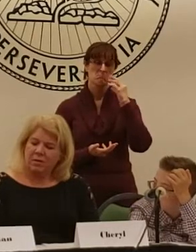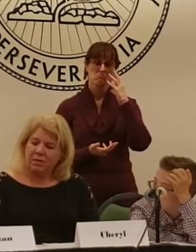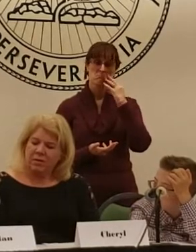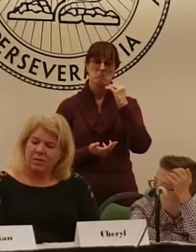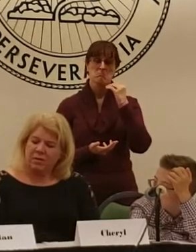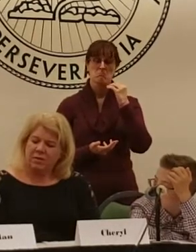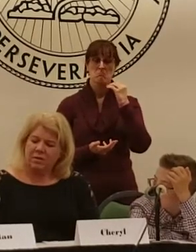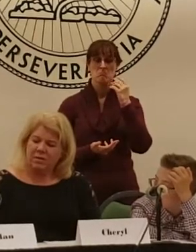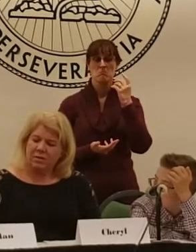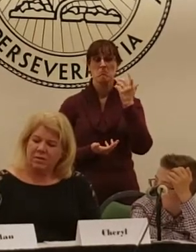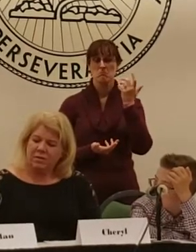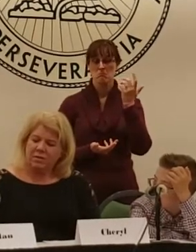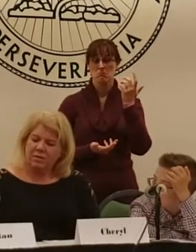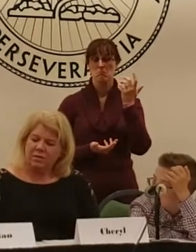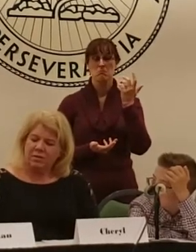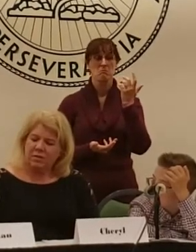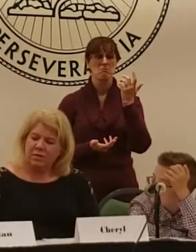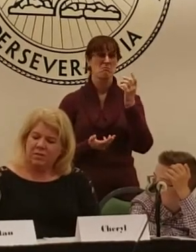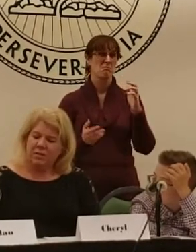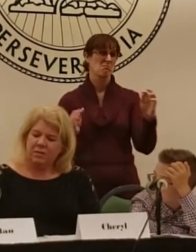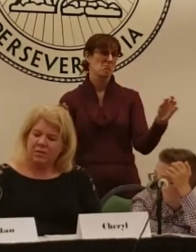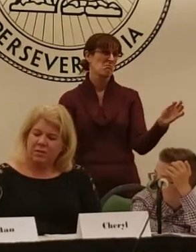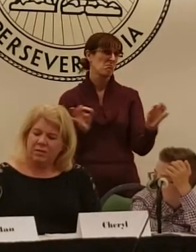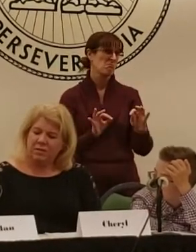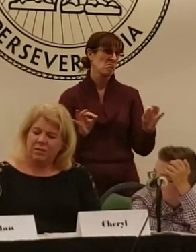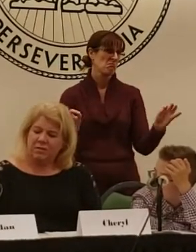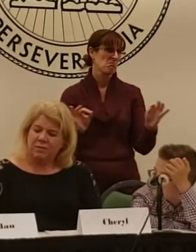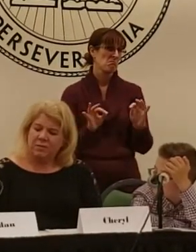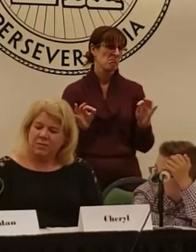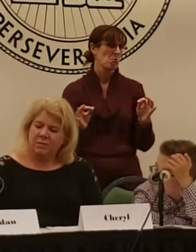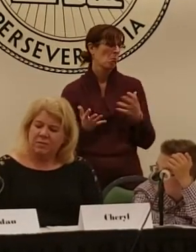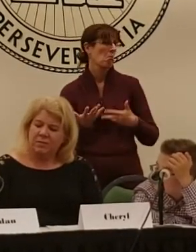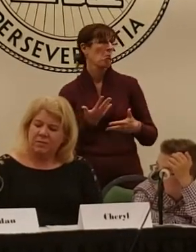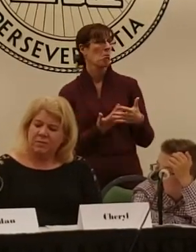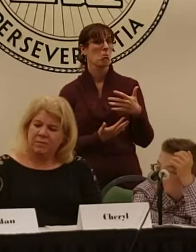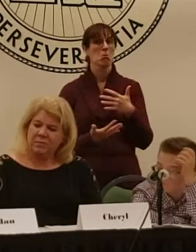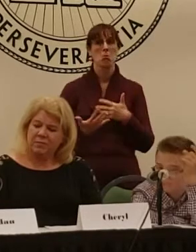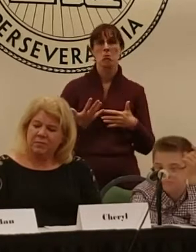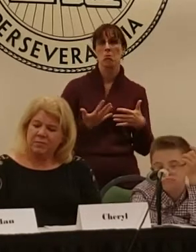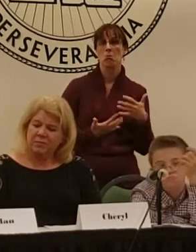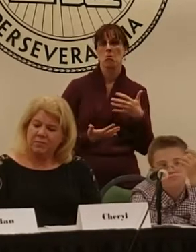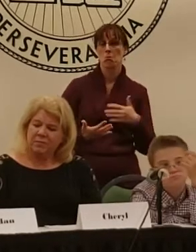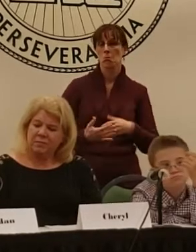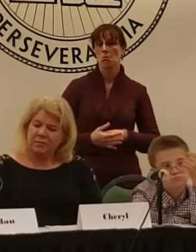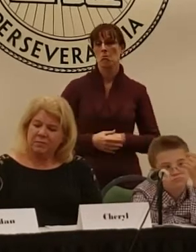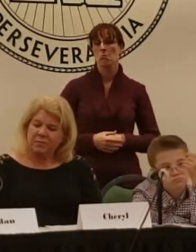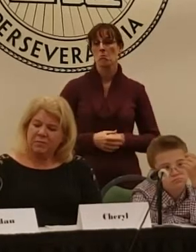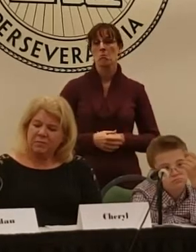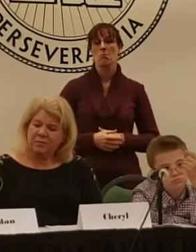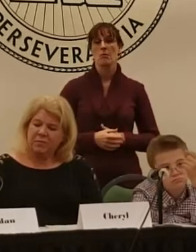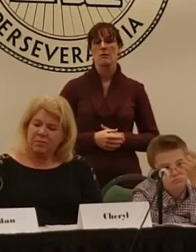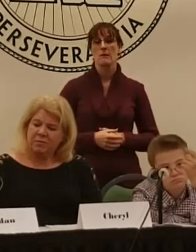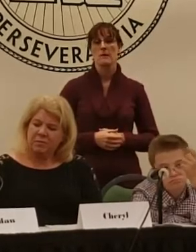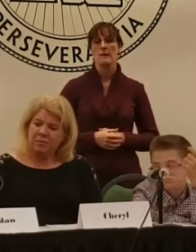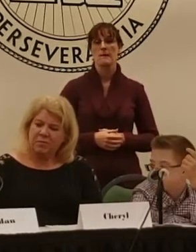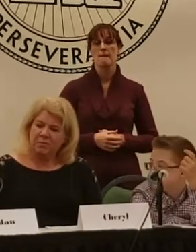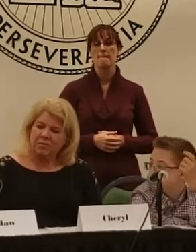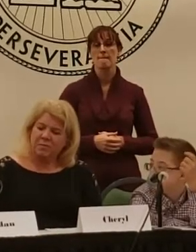not a big deal.